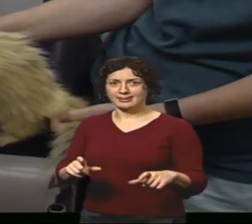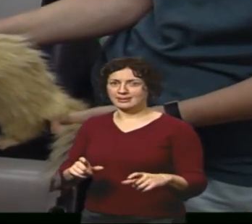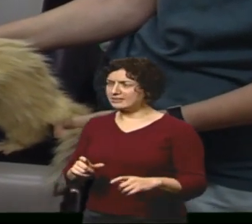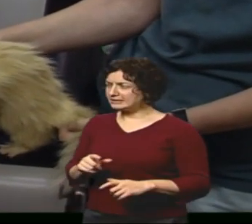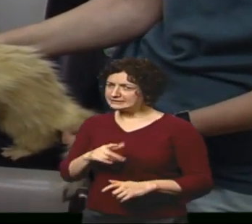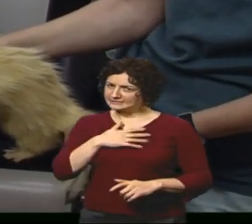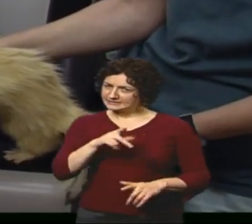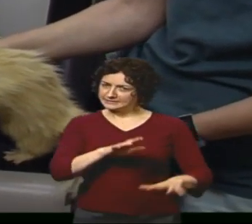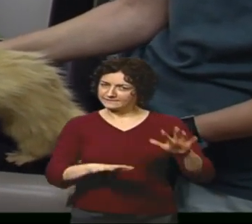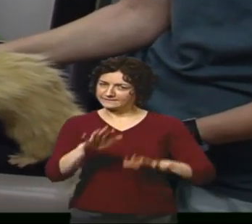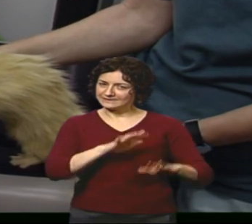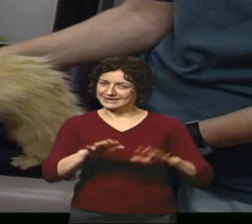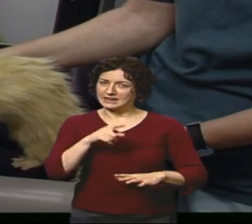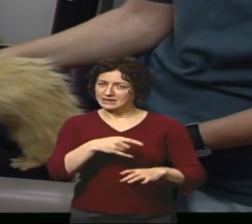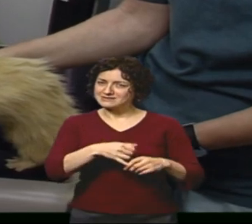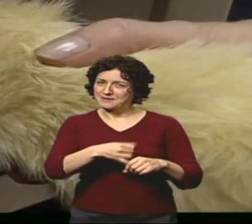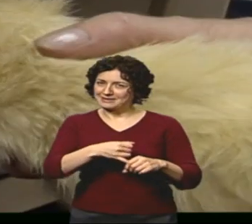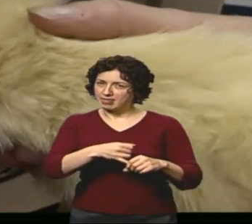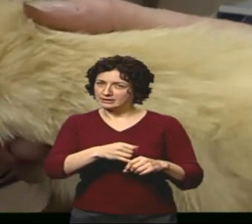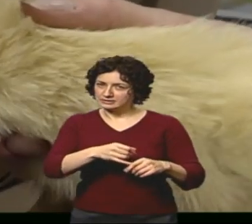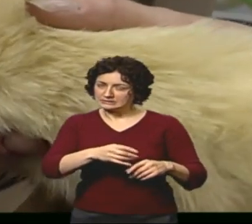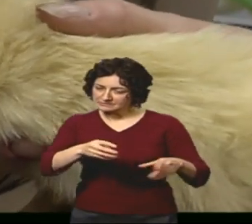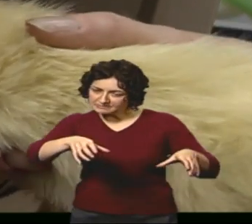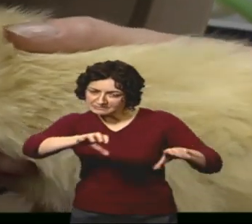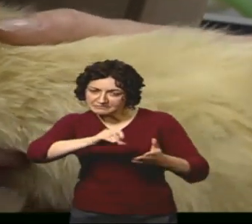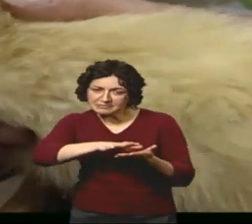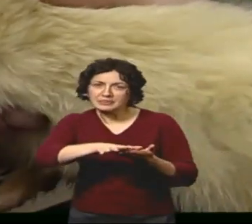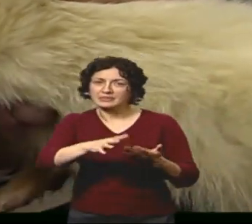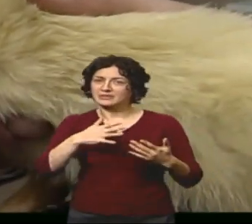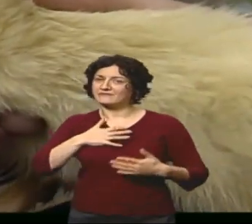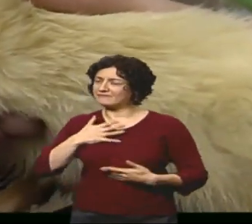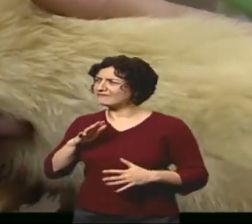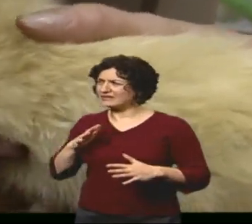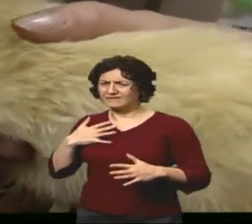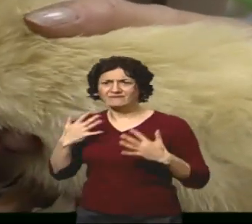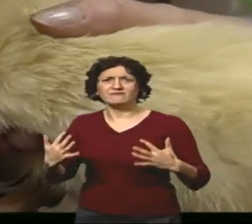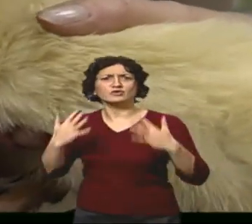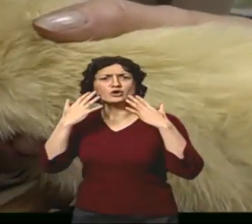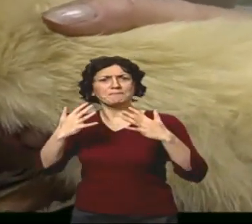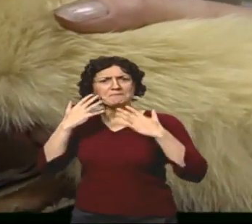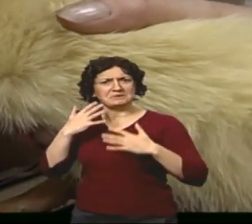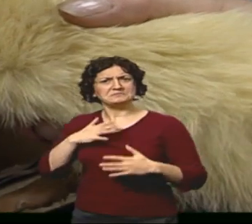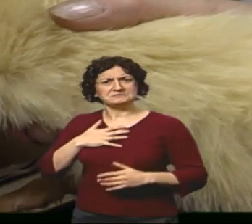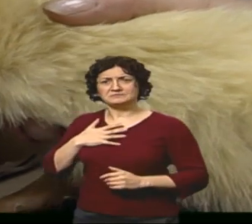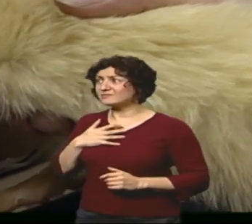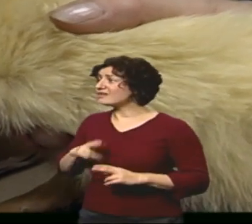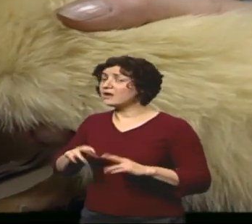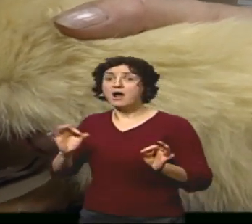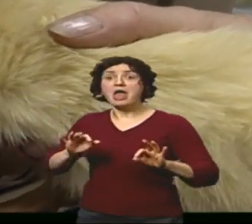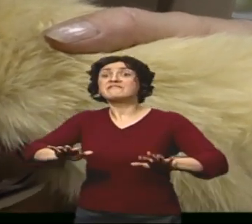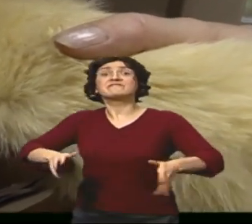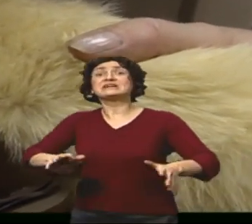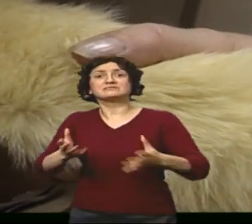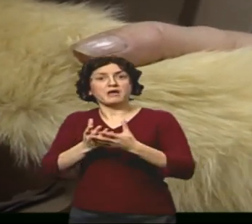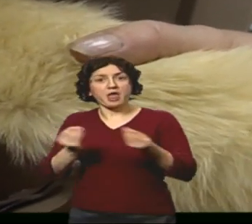Yes, or possibly cuprinol. Because it's the fumes, isn't it, more than anything? Yes, if he doesn't start fitting again, he doesn't need any more Valium. Right. If he starts fitting